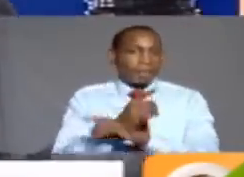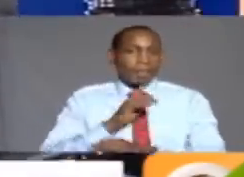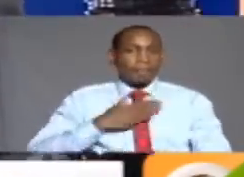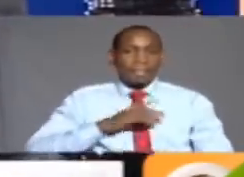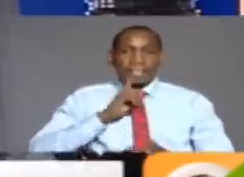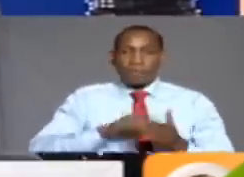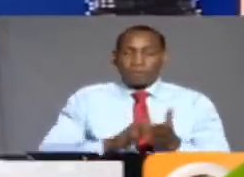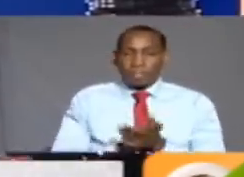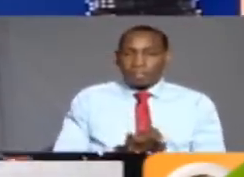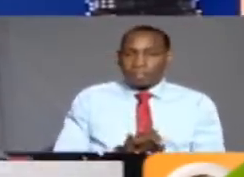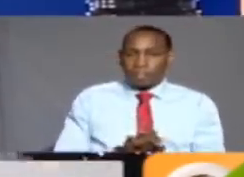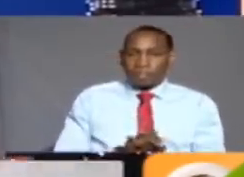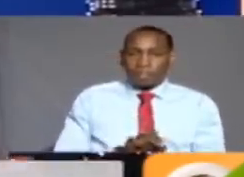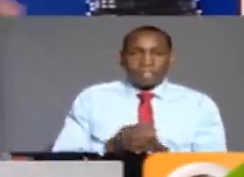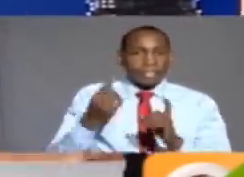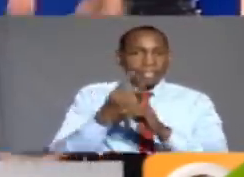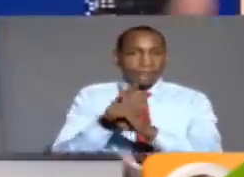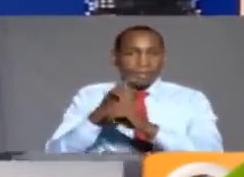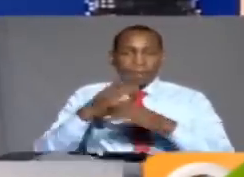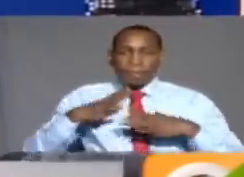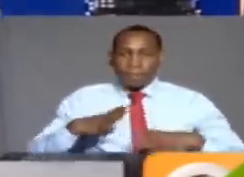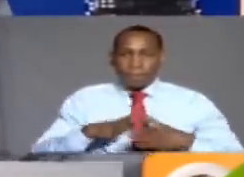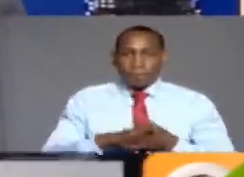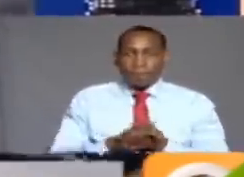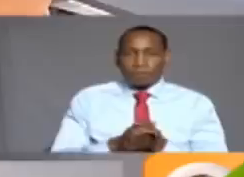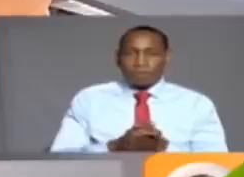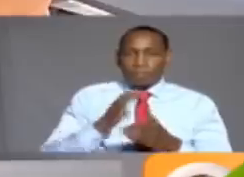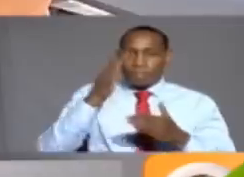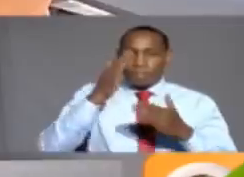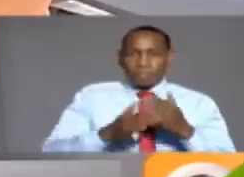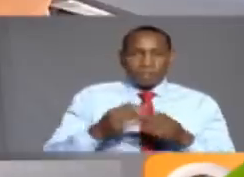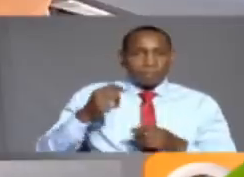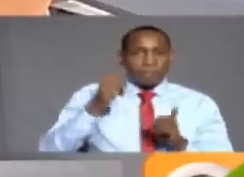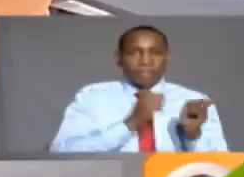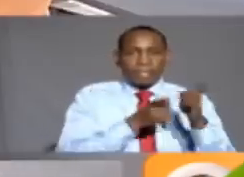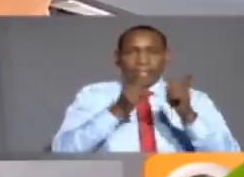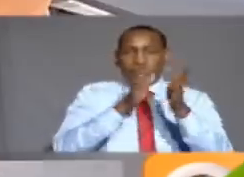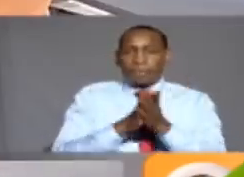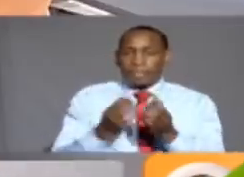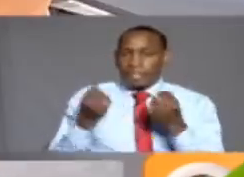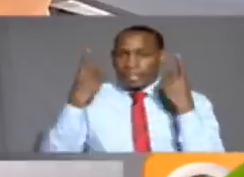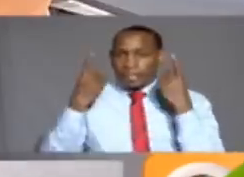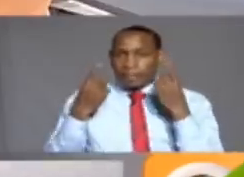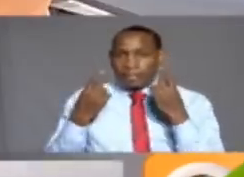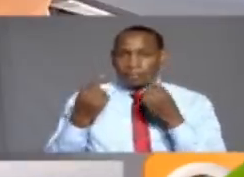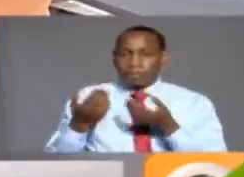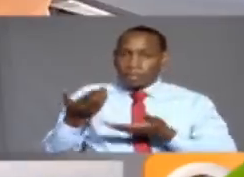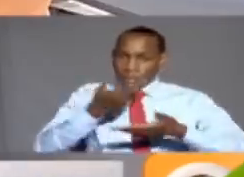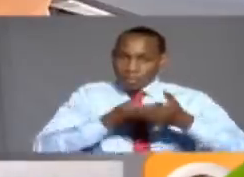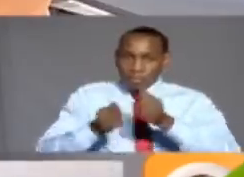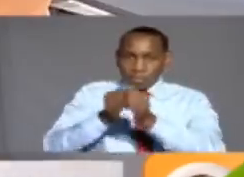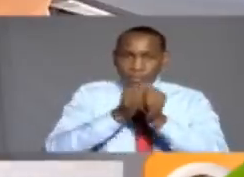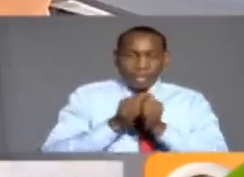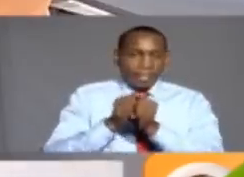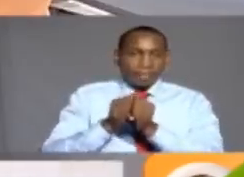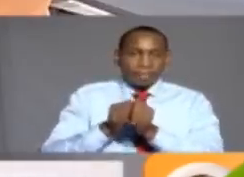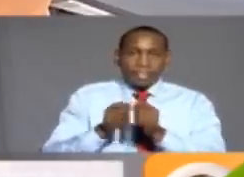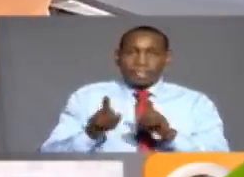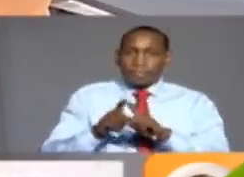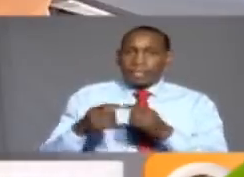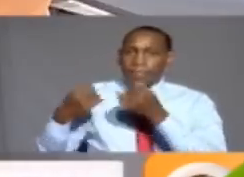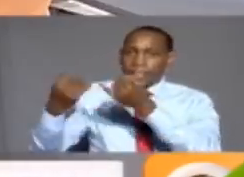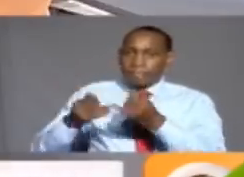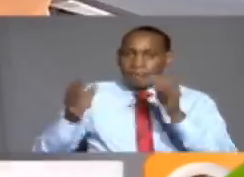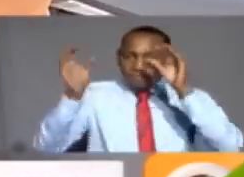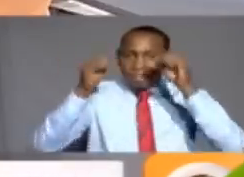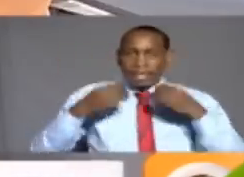saying Gunjiri, I'm just saying Alice, let's stop all this tanga-tanga, let's stop all this kiereweke, let's reason out together, let's reach out even to the president,